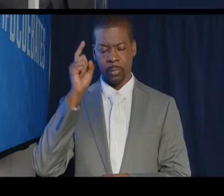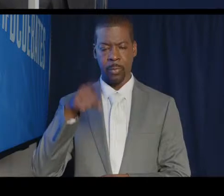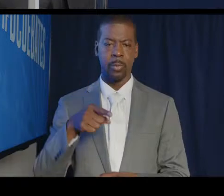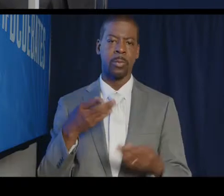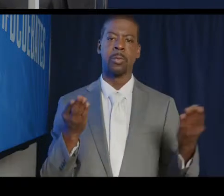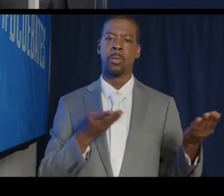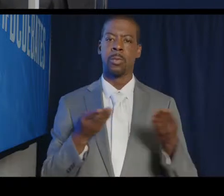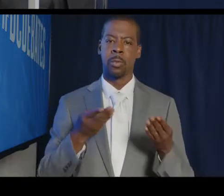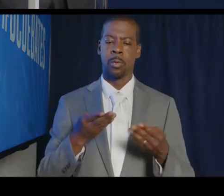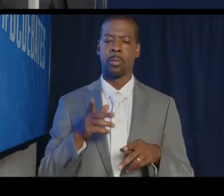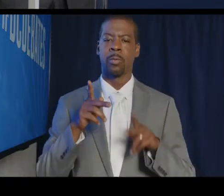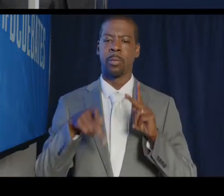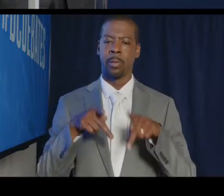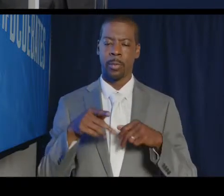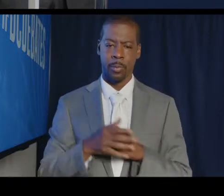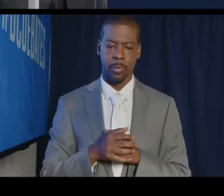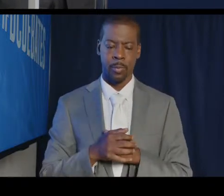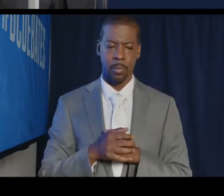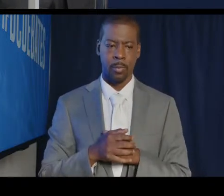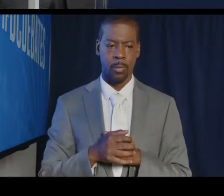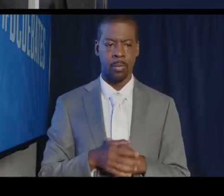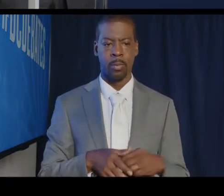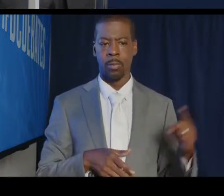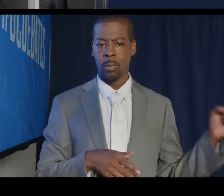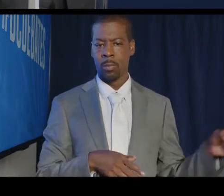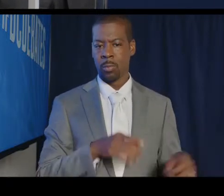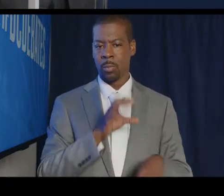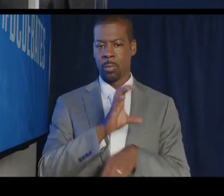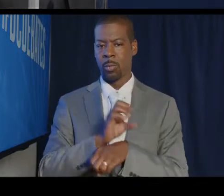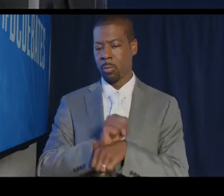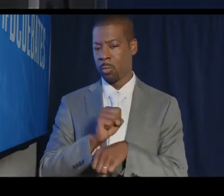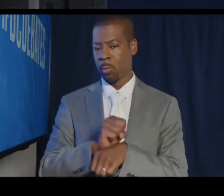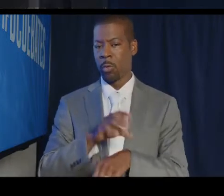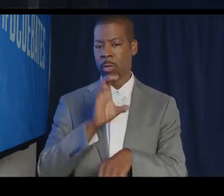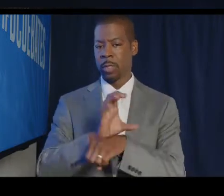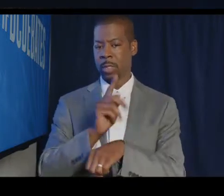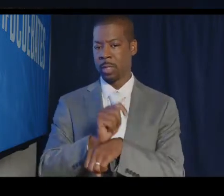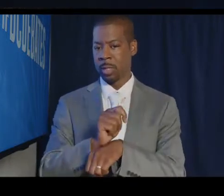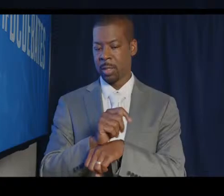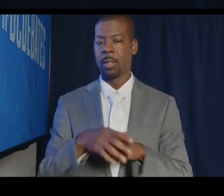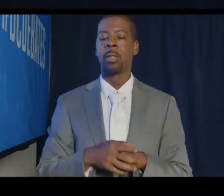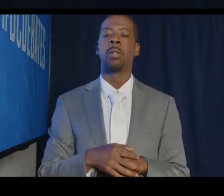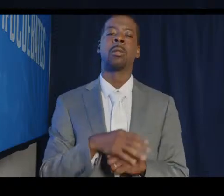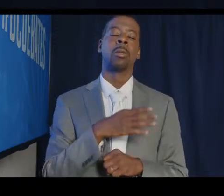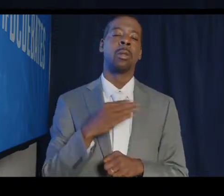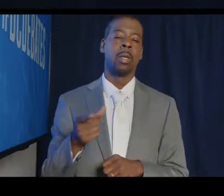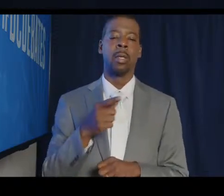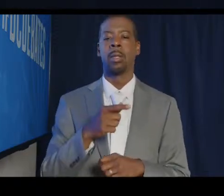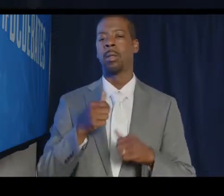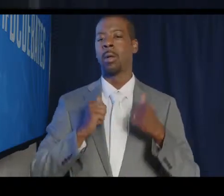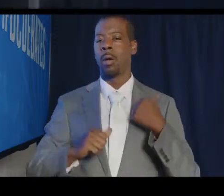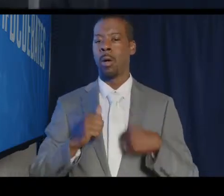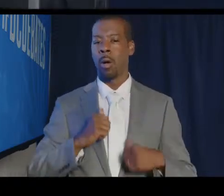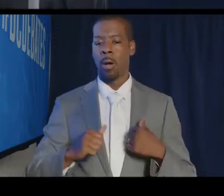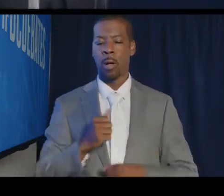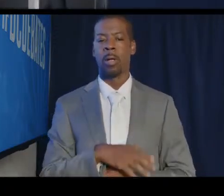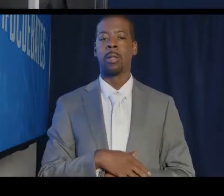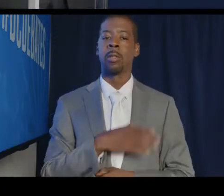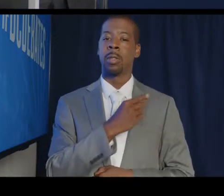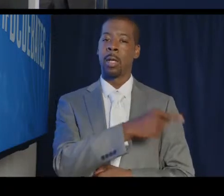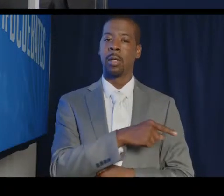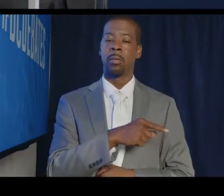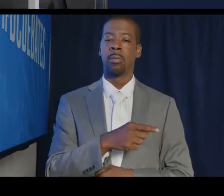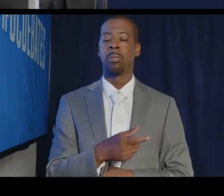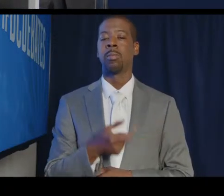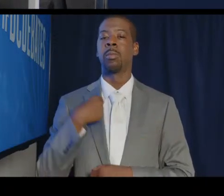people. Darryl serves as a consultant, activist, advocate, performance artist, psychotherapist, and is an ordained minister